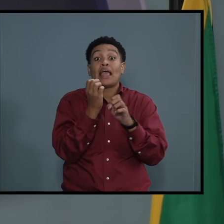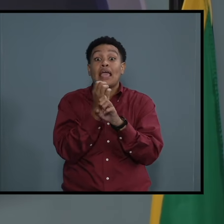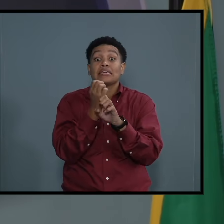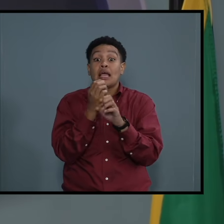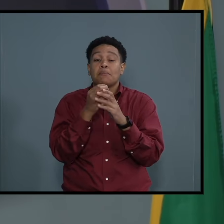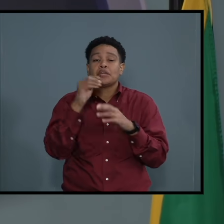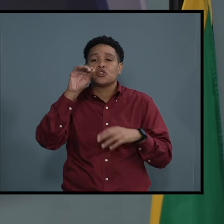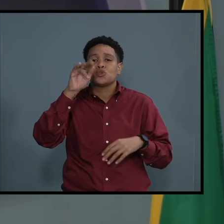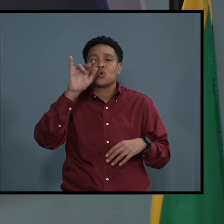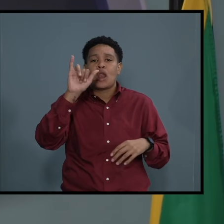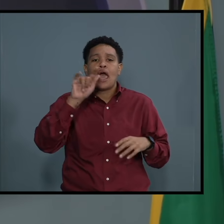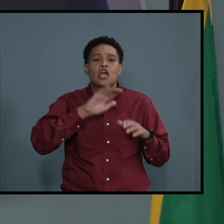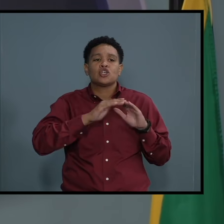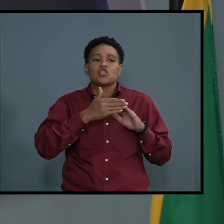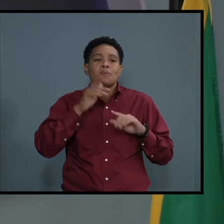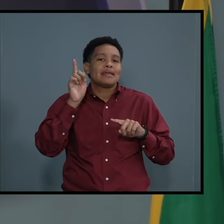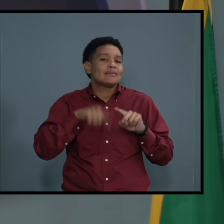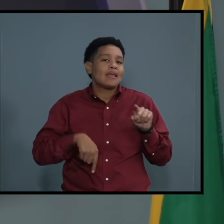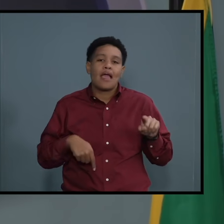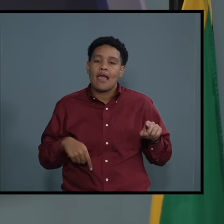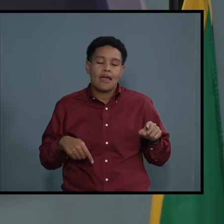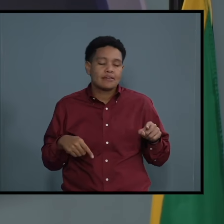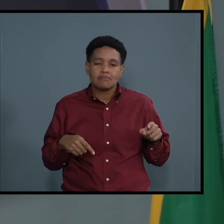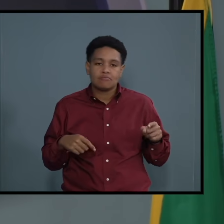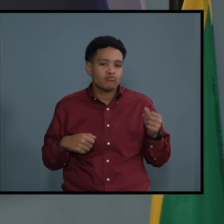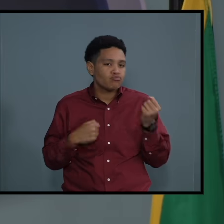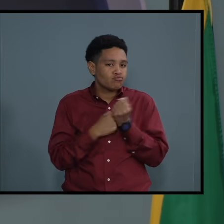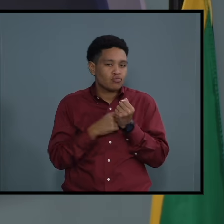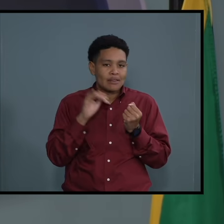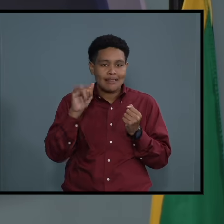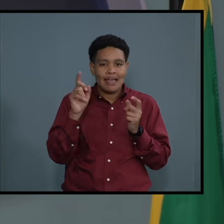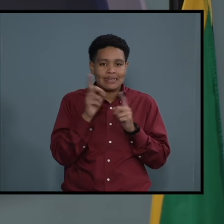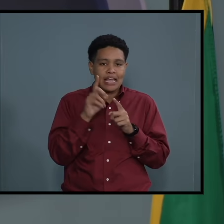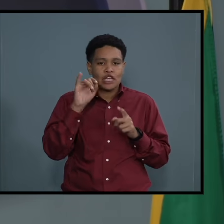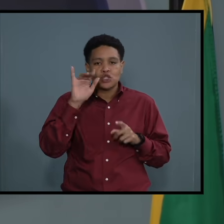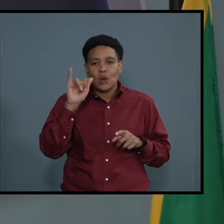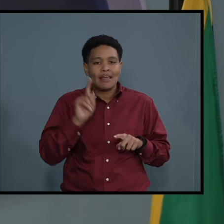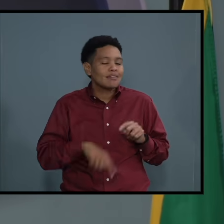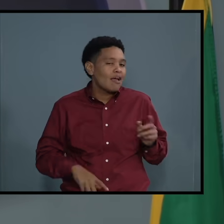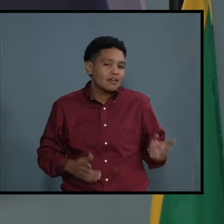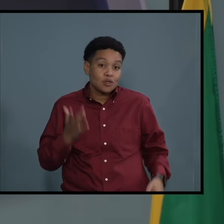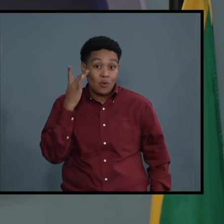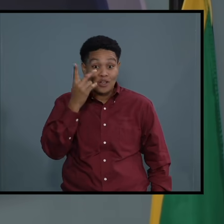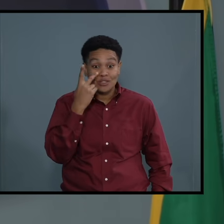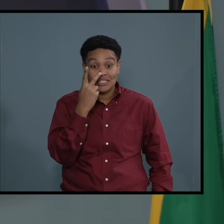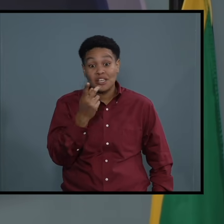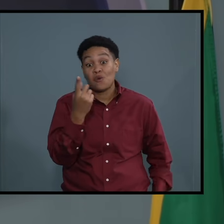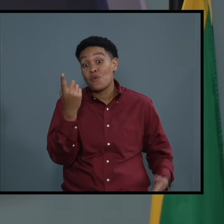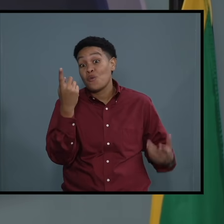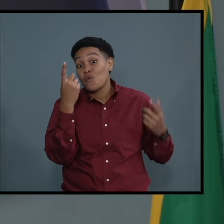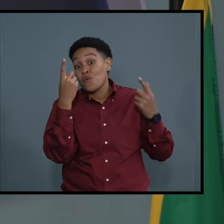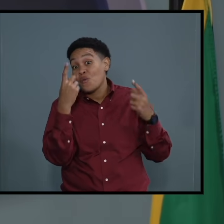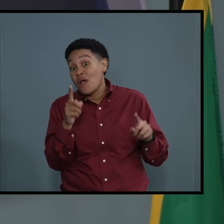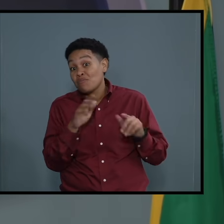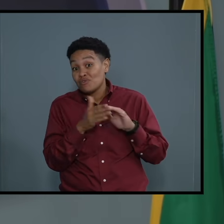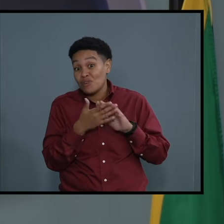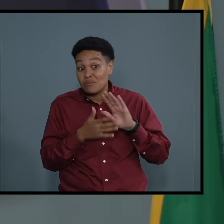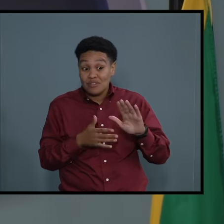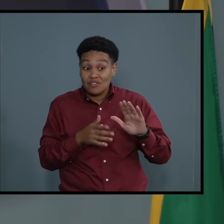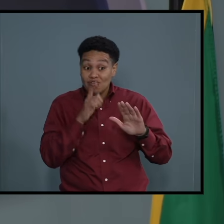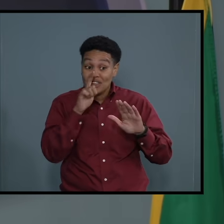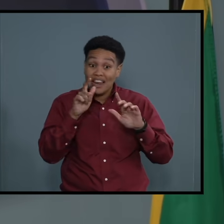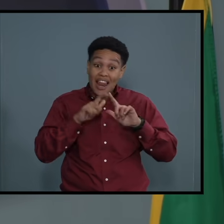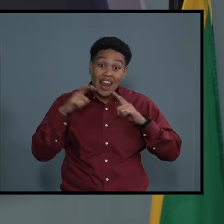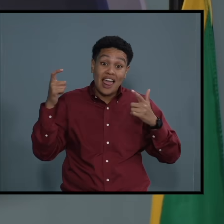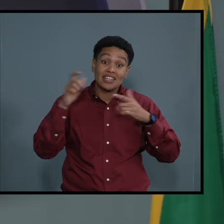in July, Jamaica could not endorse that date because, as you can see what has been happening here, as the